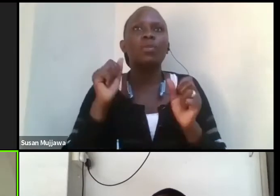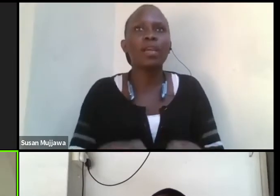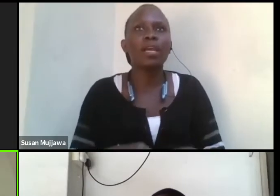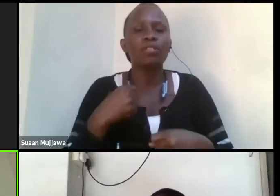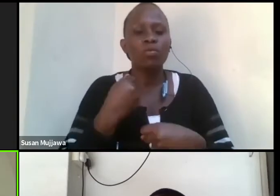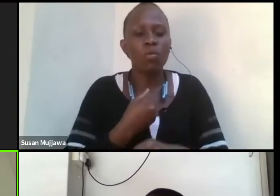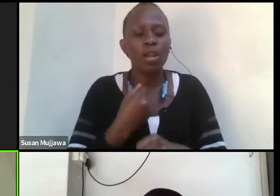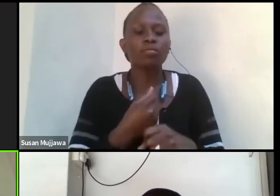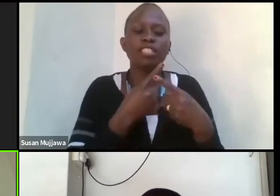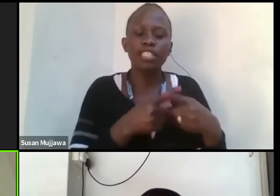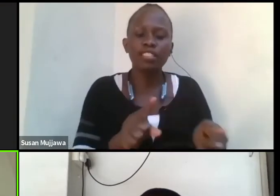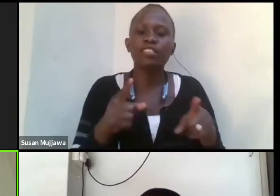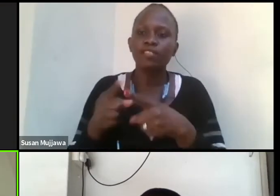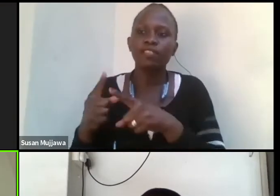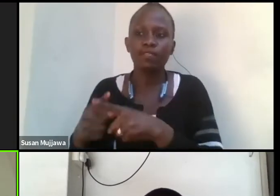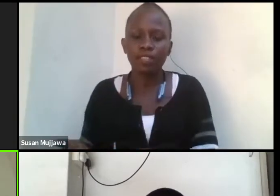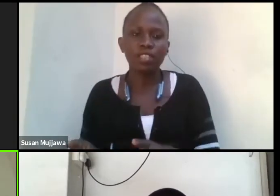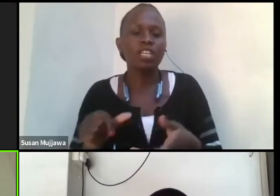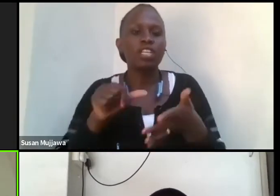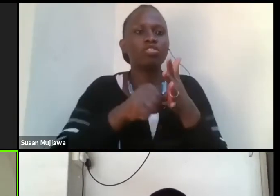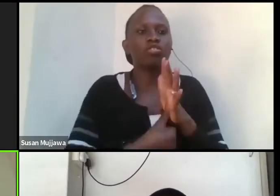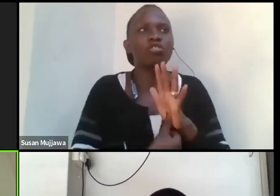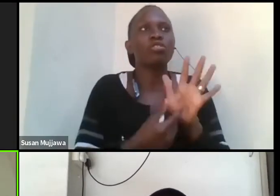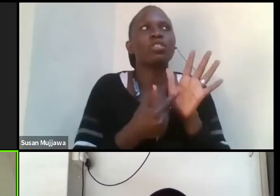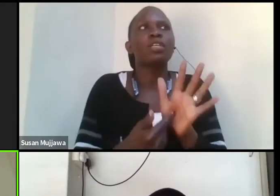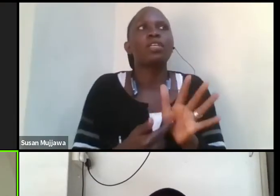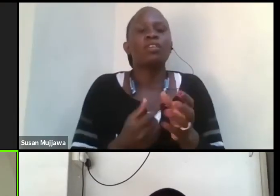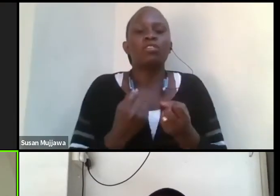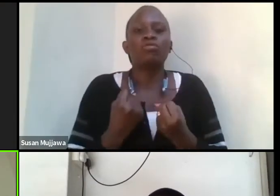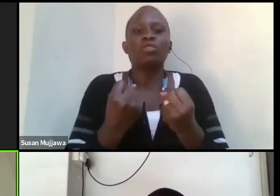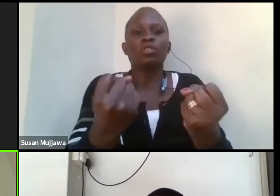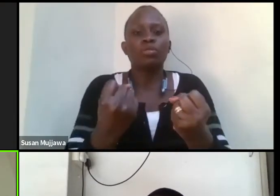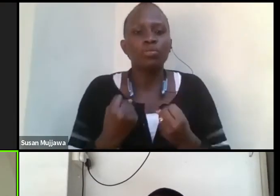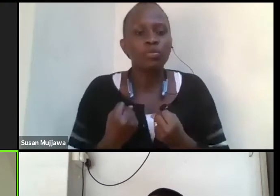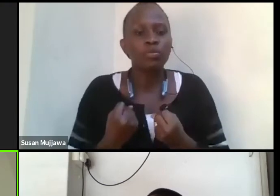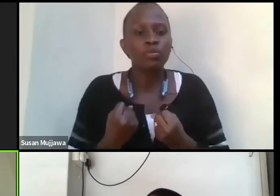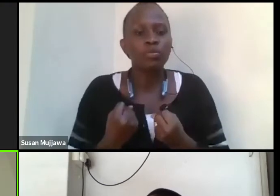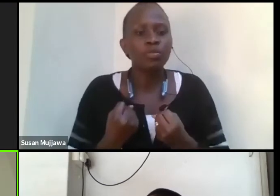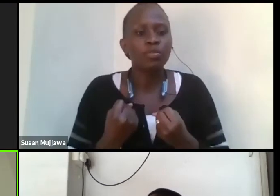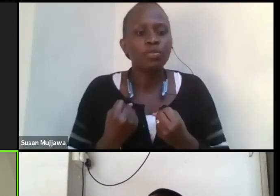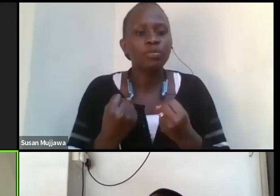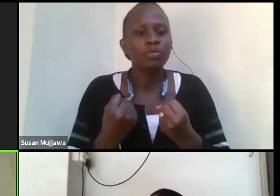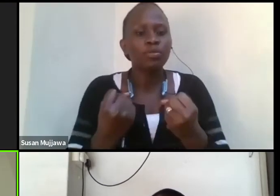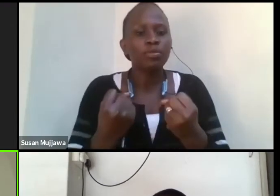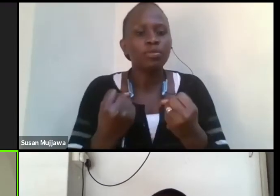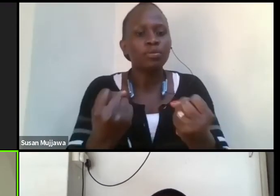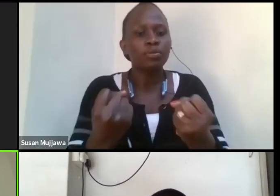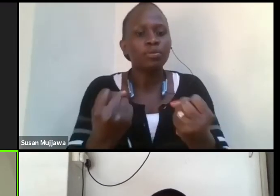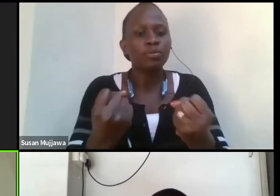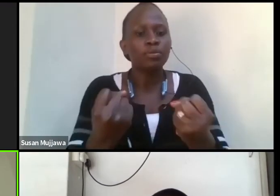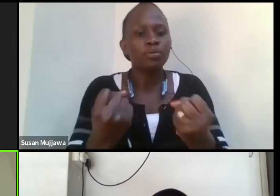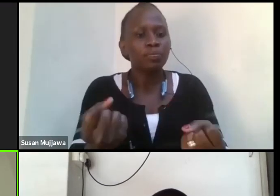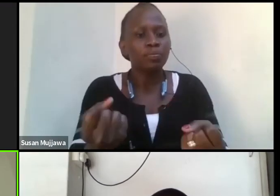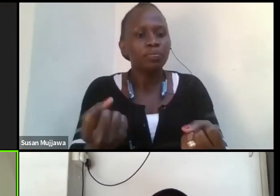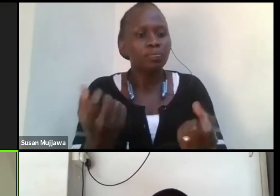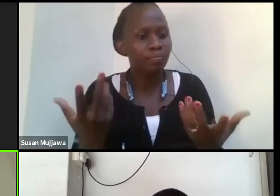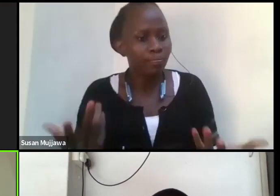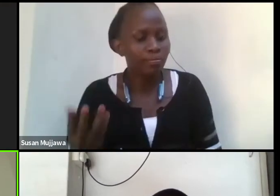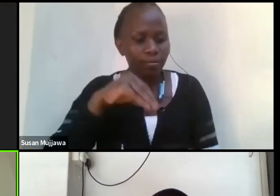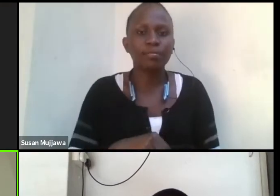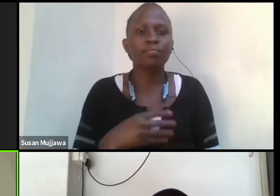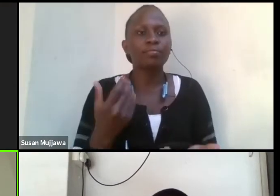of transport, again, with the limited number of permissions to use your own